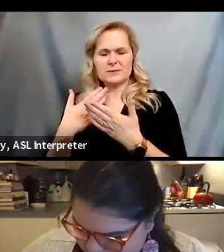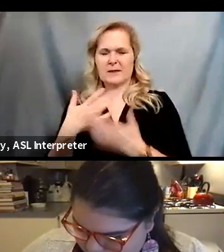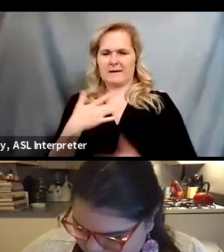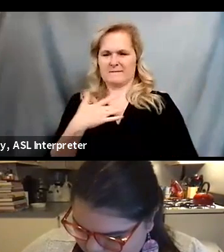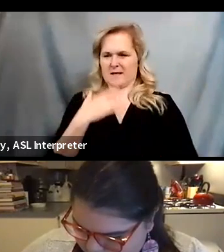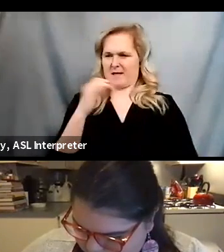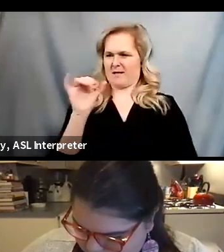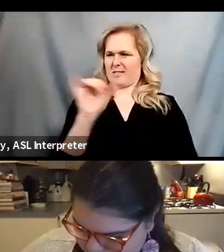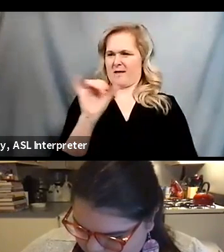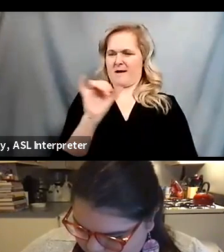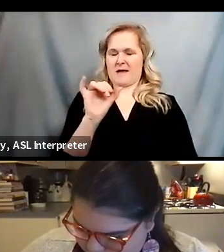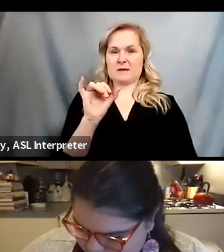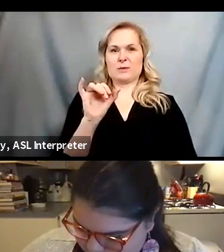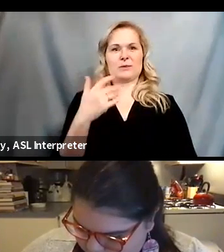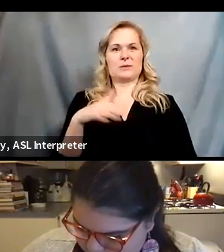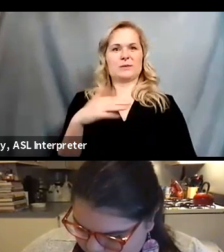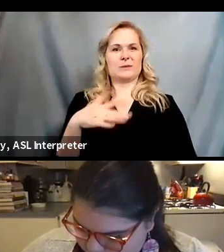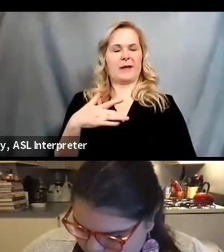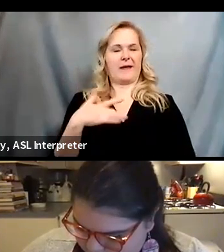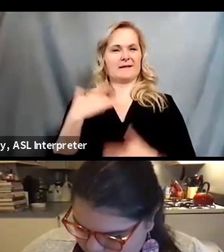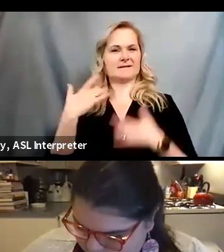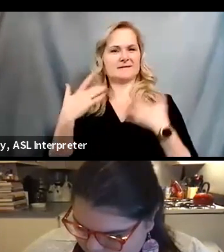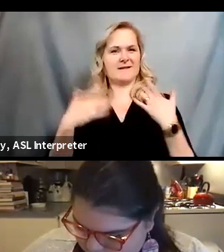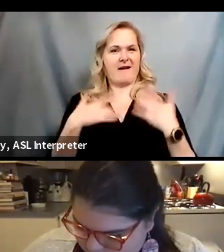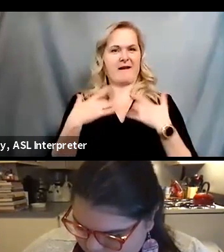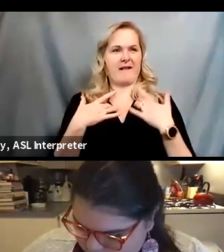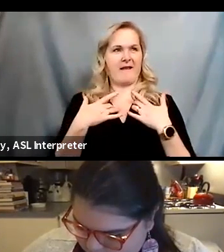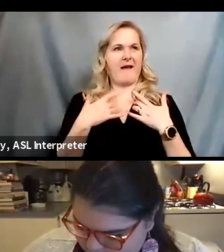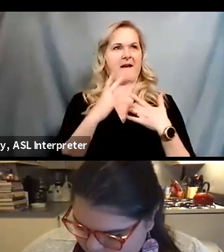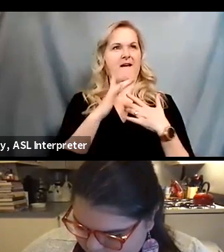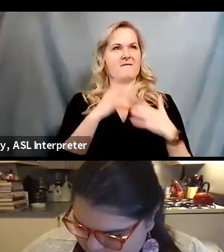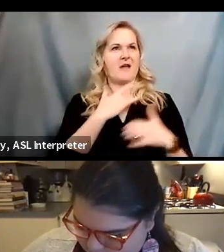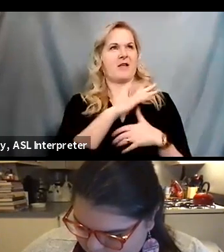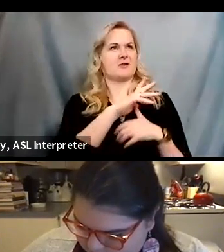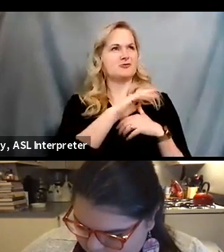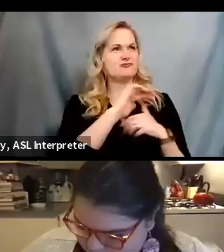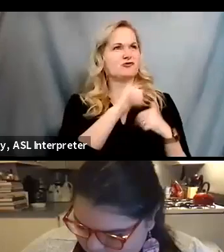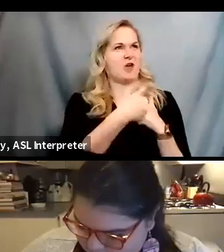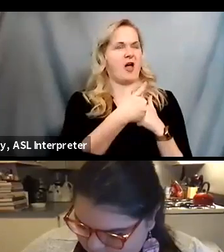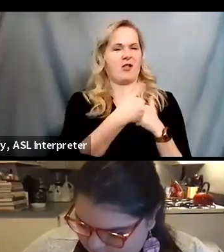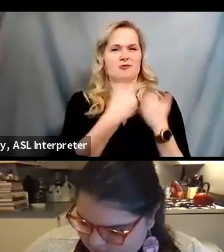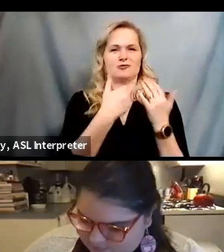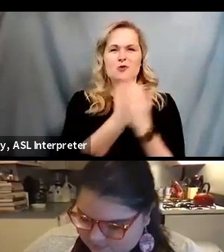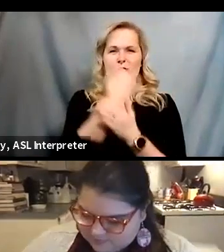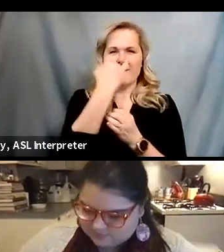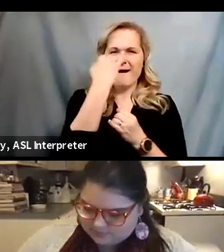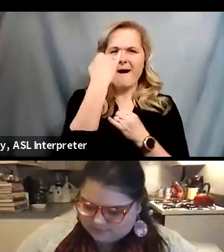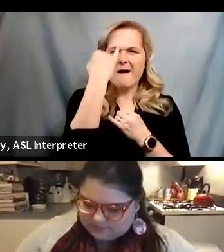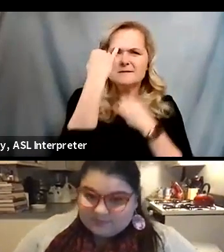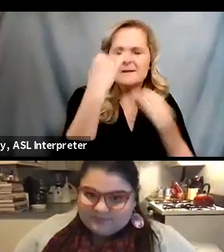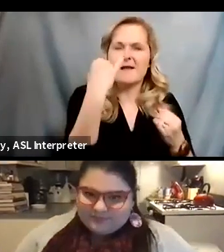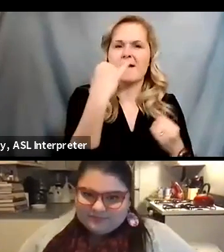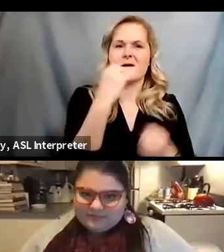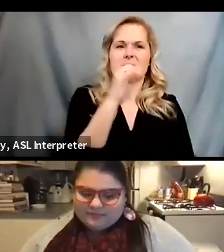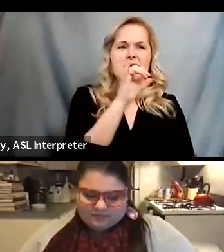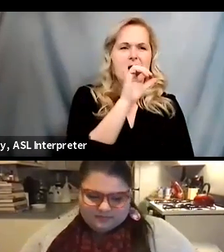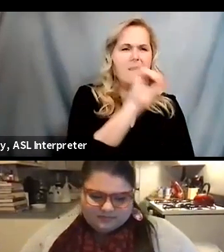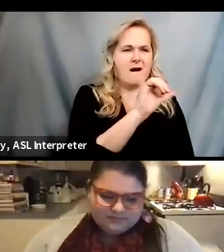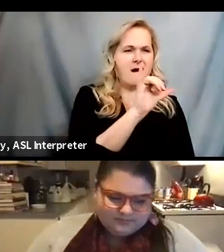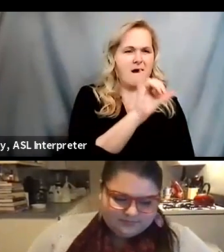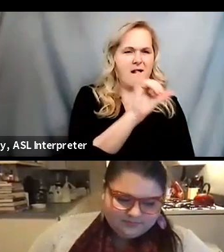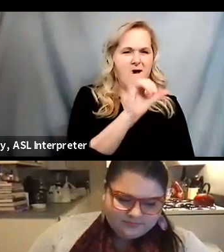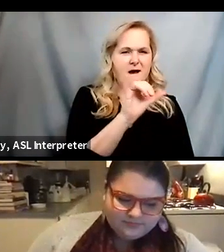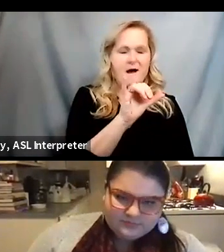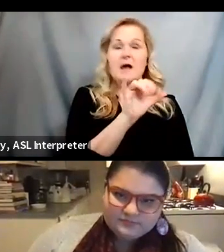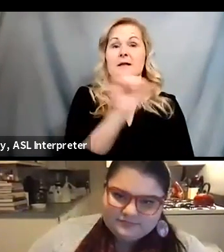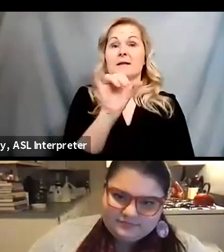it's exciting I'm feeling challenge and all these new fresh ideas have come in. And like Claudia,